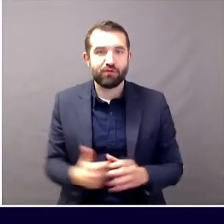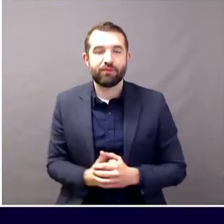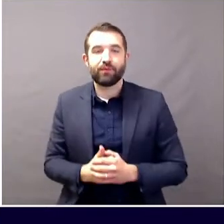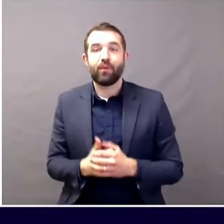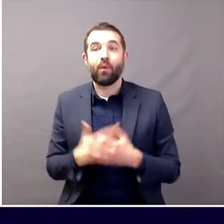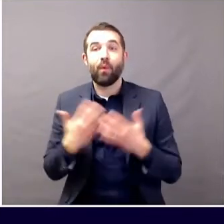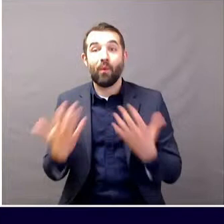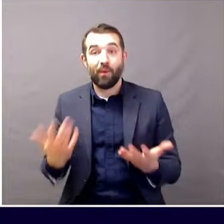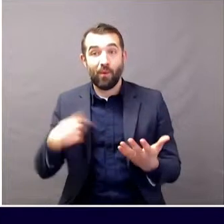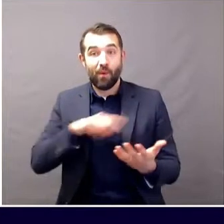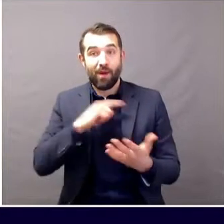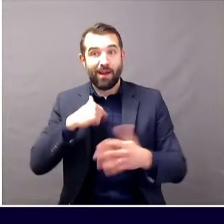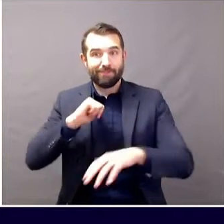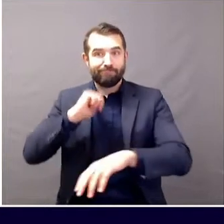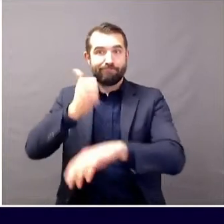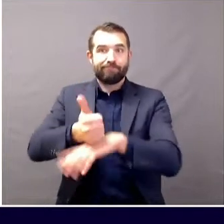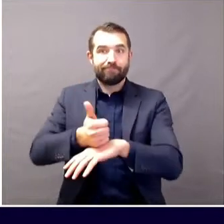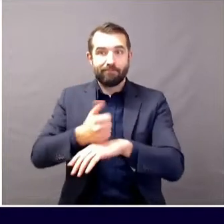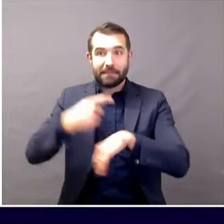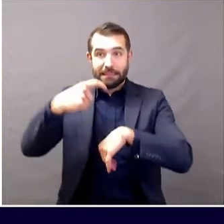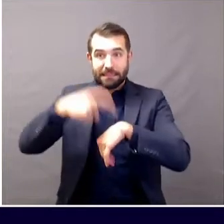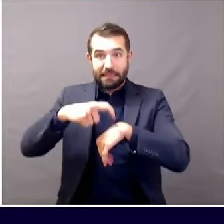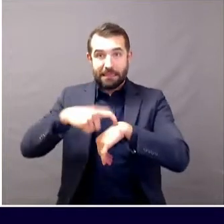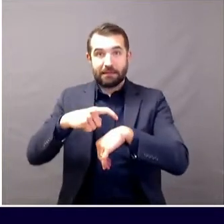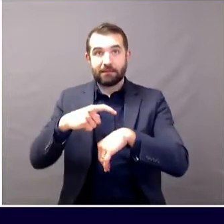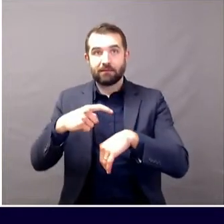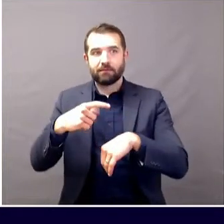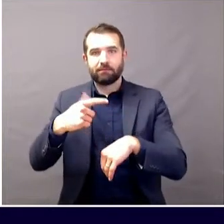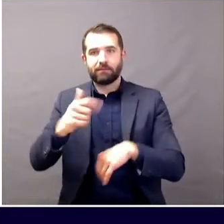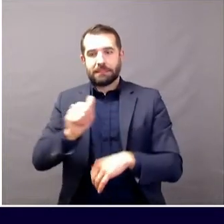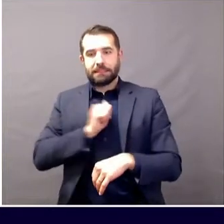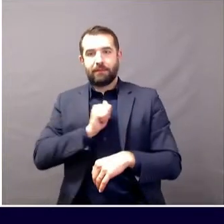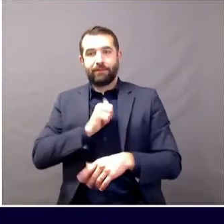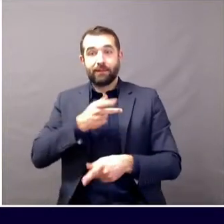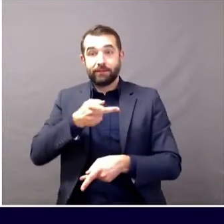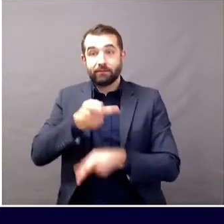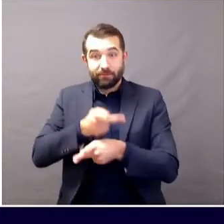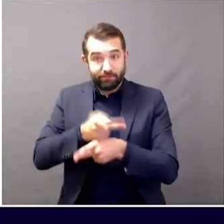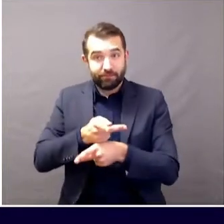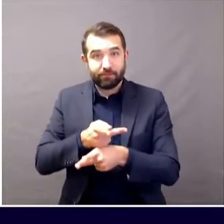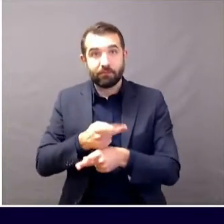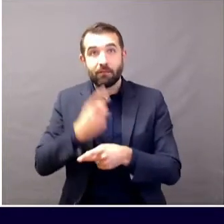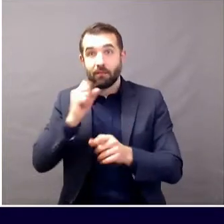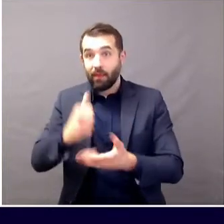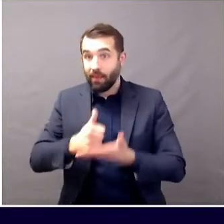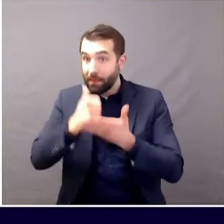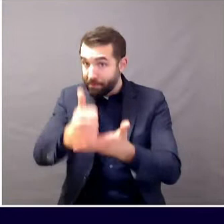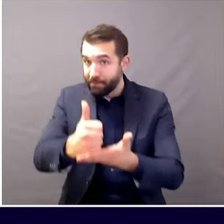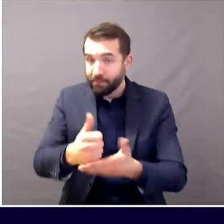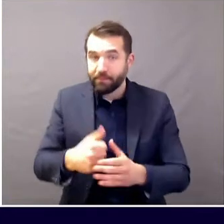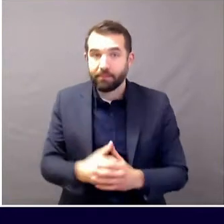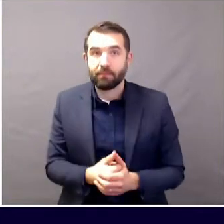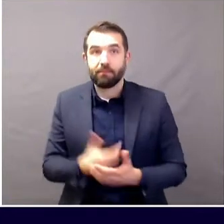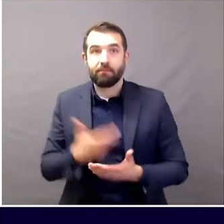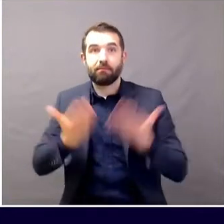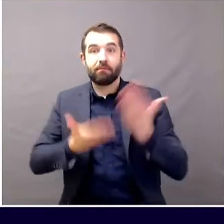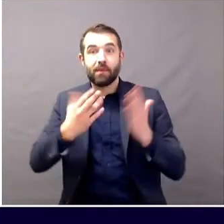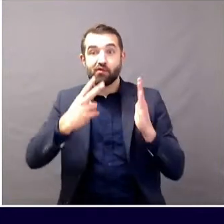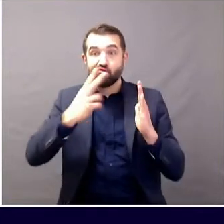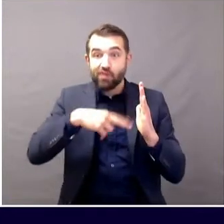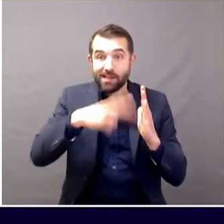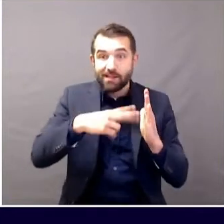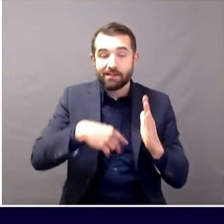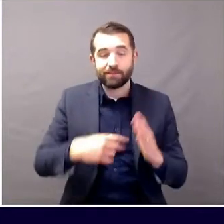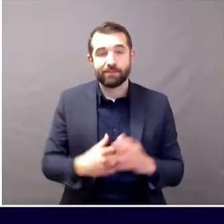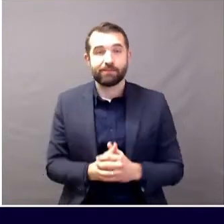for that on a daily basis for self-care can go a long way. Whether that's breathing, relaxation